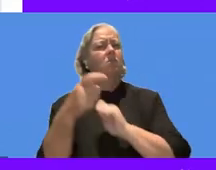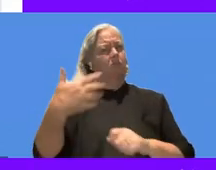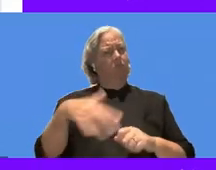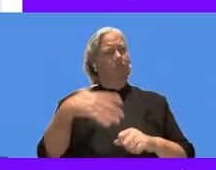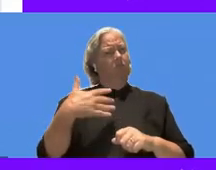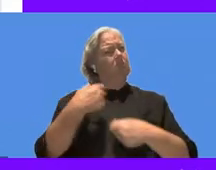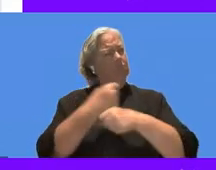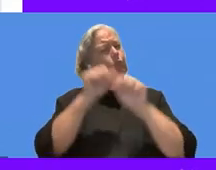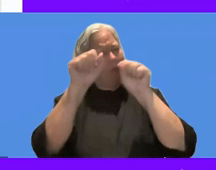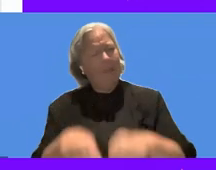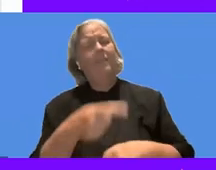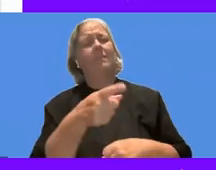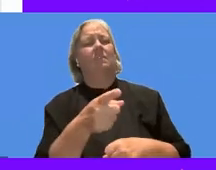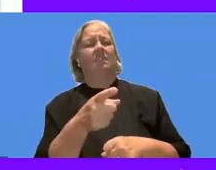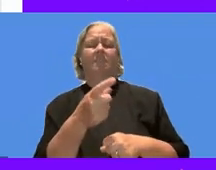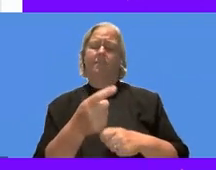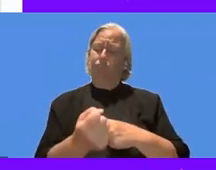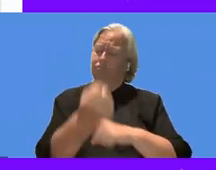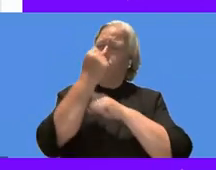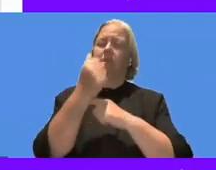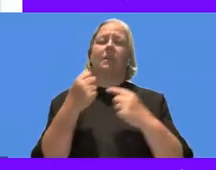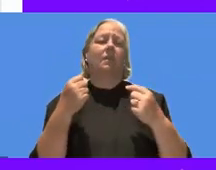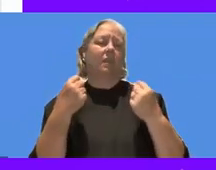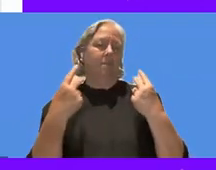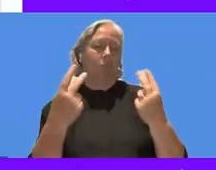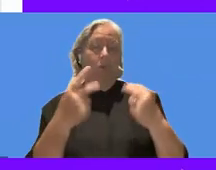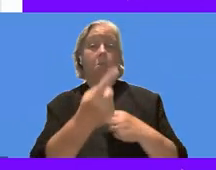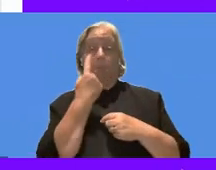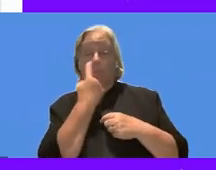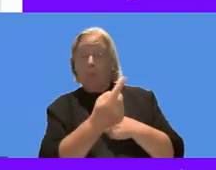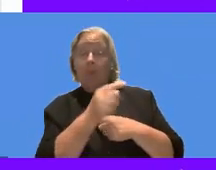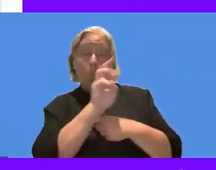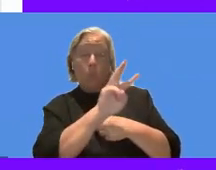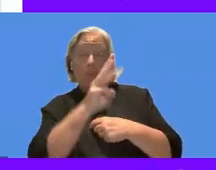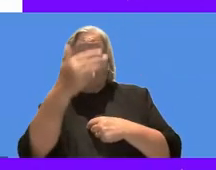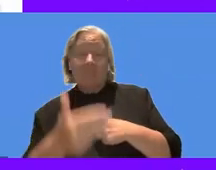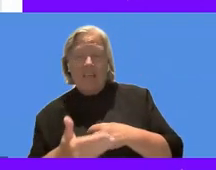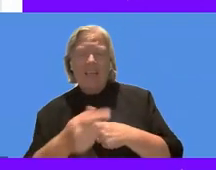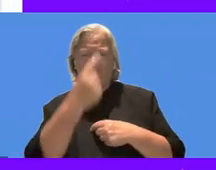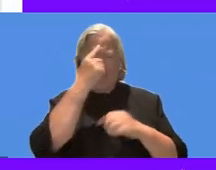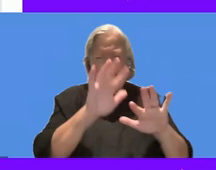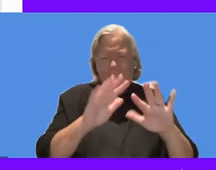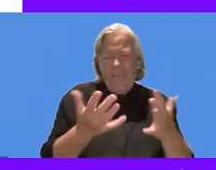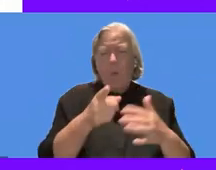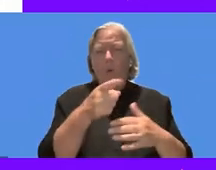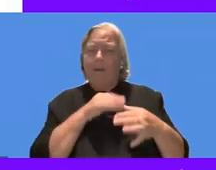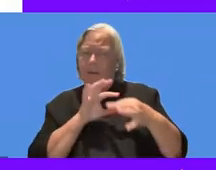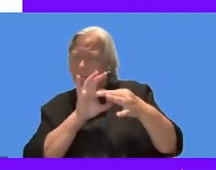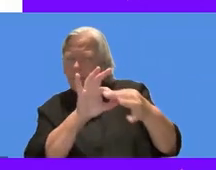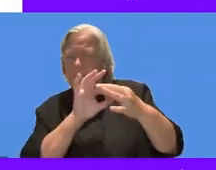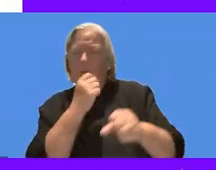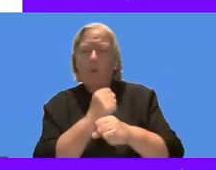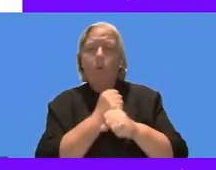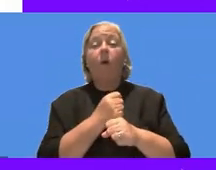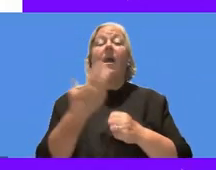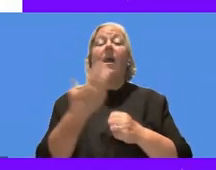it. So log onto the website and explore ways you can engage with us. You can also find us on Instagram, TikTok, and Twitter. The details